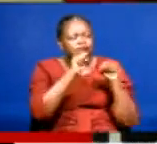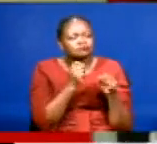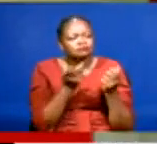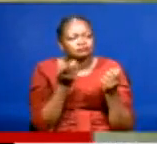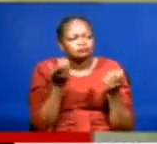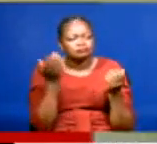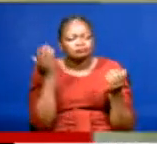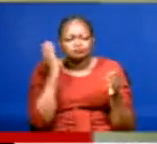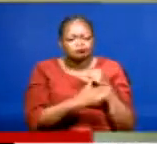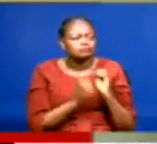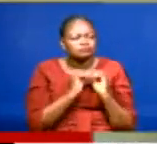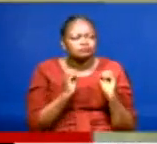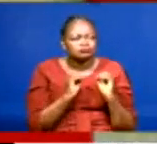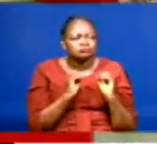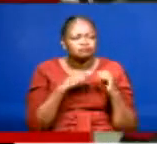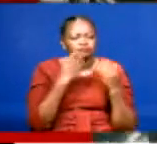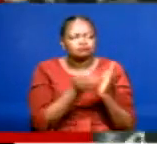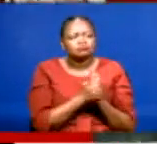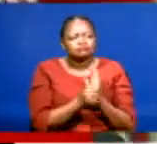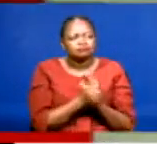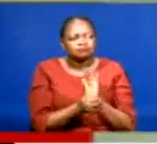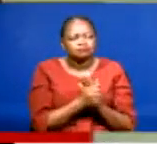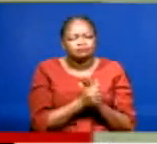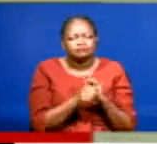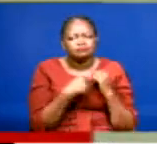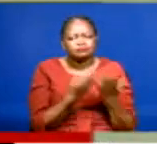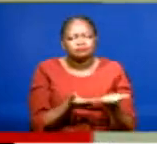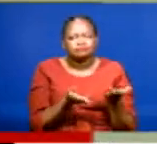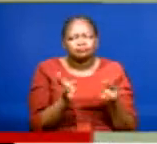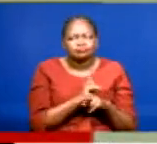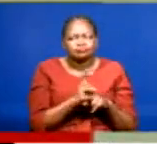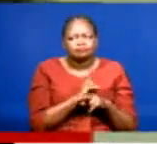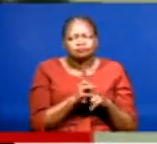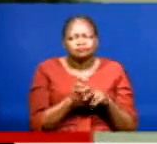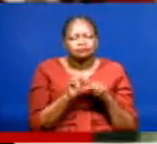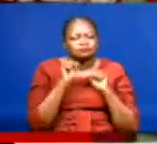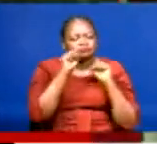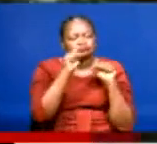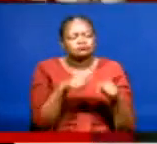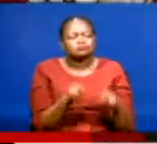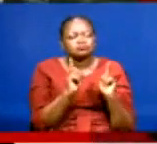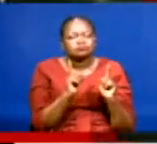there. We equip them with the skills on how they can use even boxing itself to